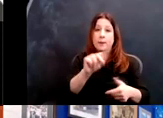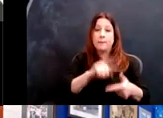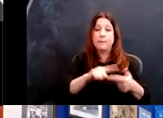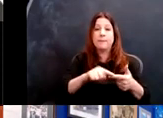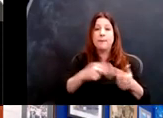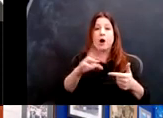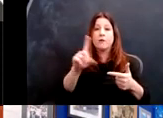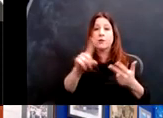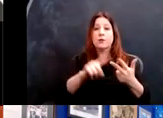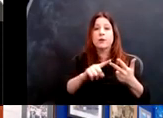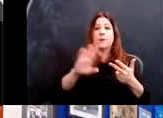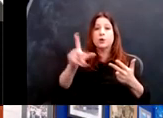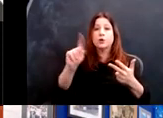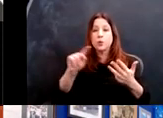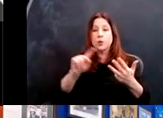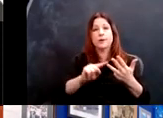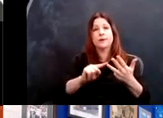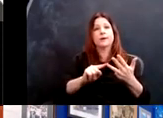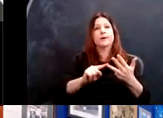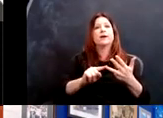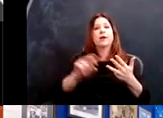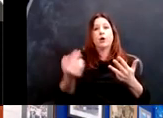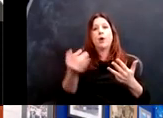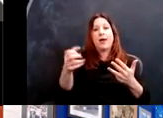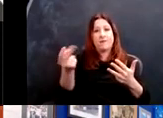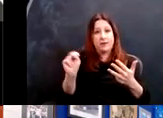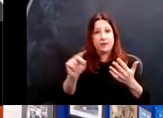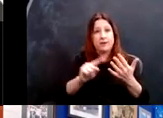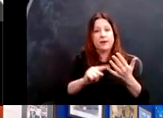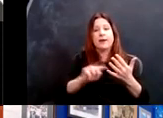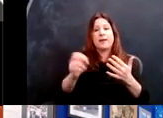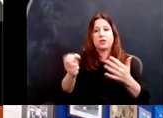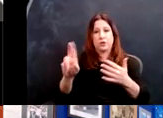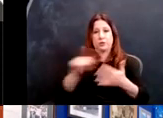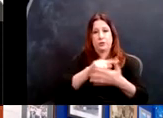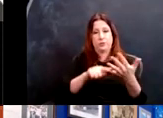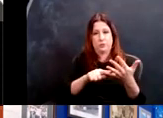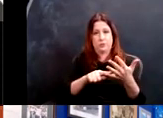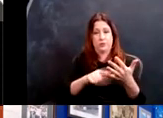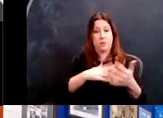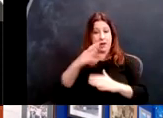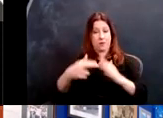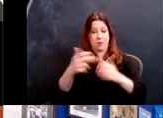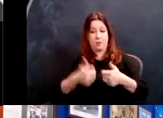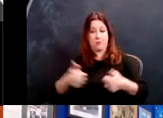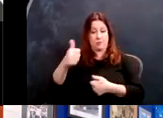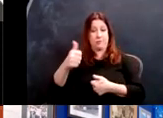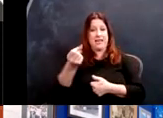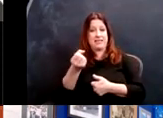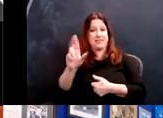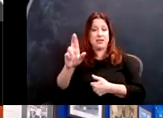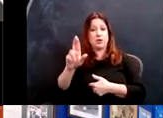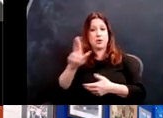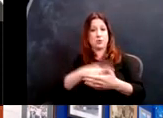Haven, Bridgeport, and Manchester. So my role as the senior program manager is to oversee those